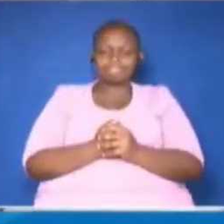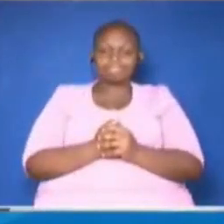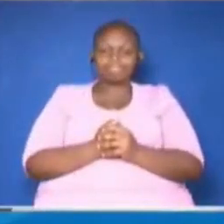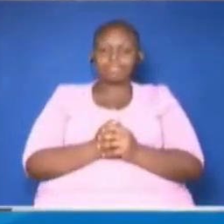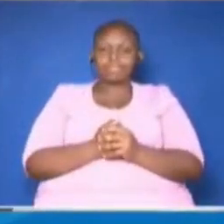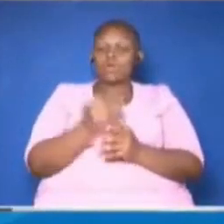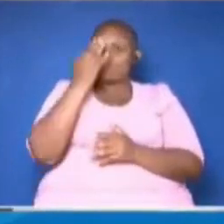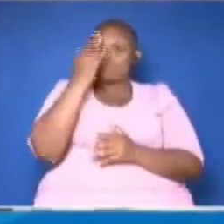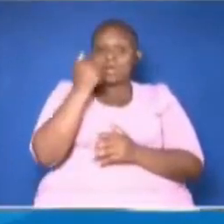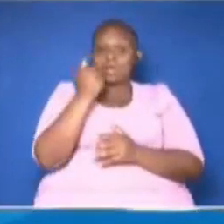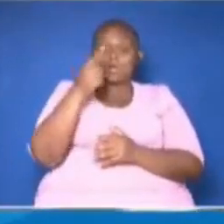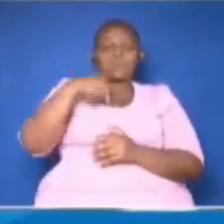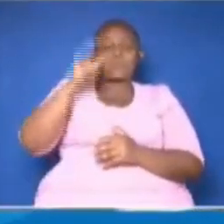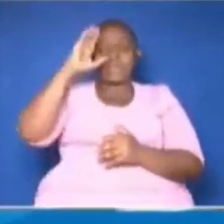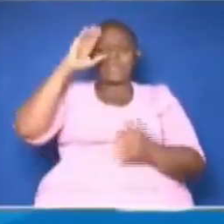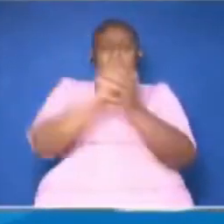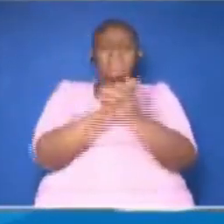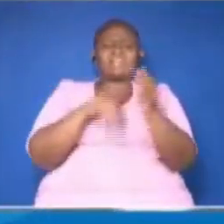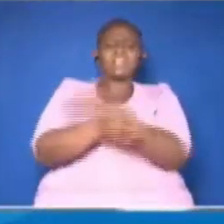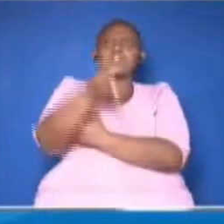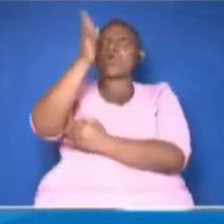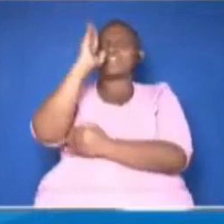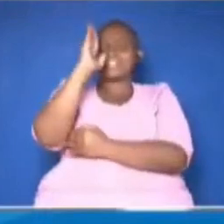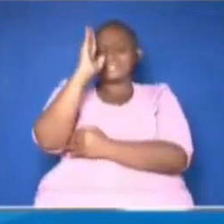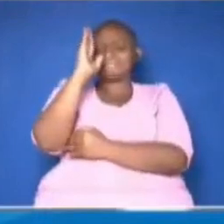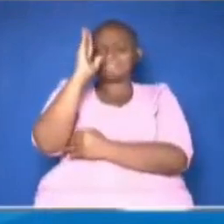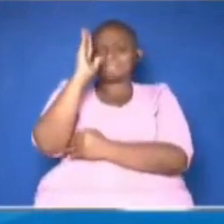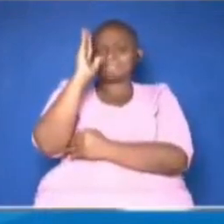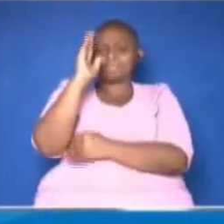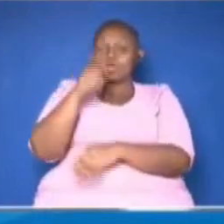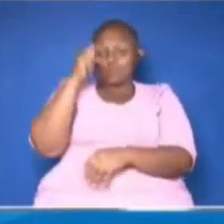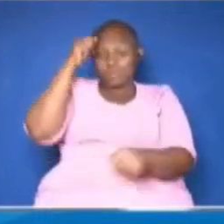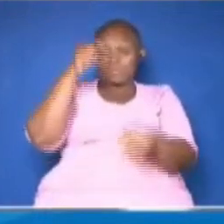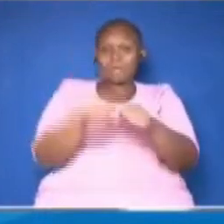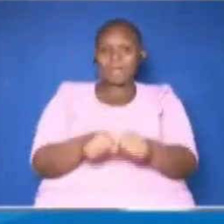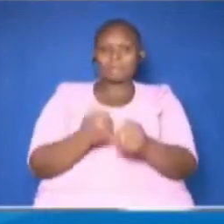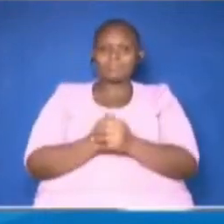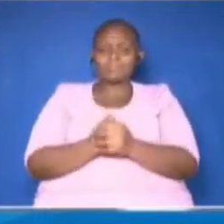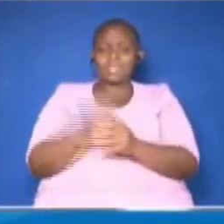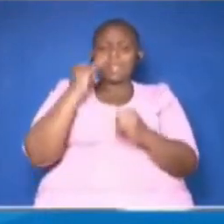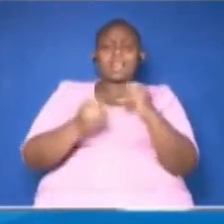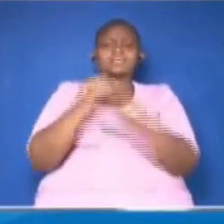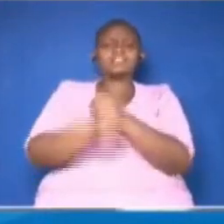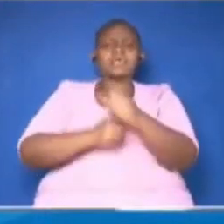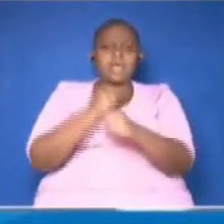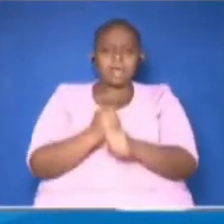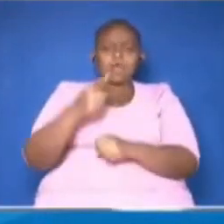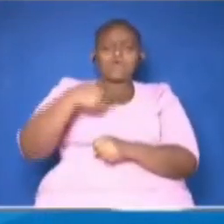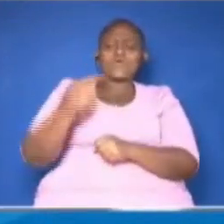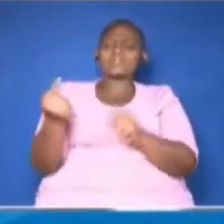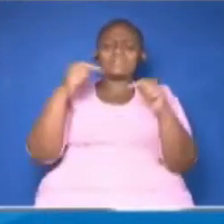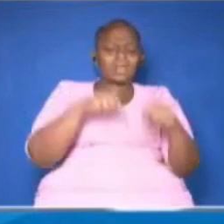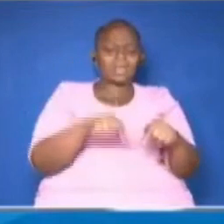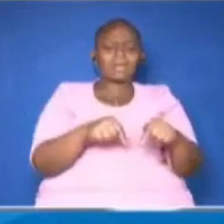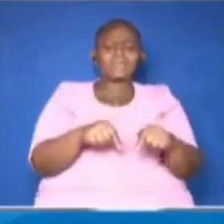And it is because we believe in the living God. You remember, last year, we came